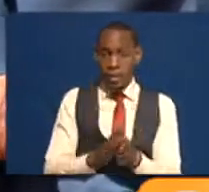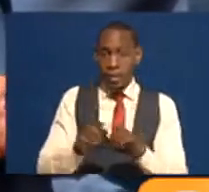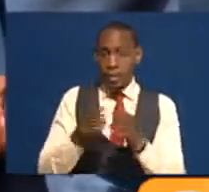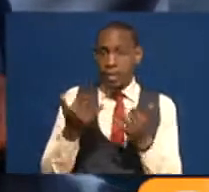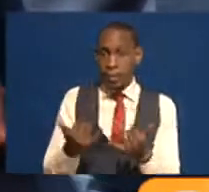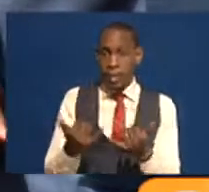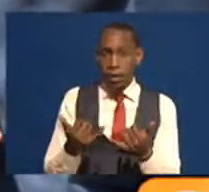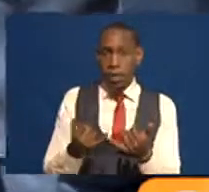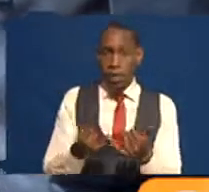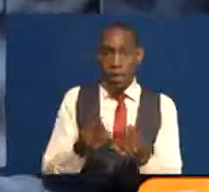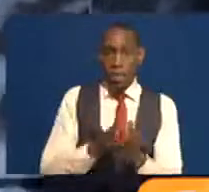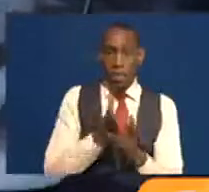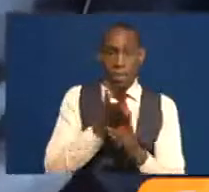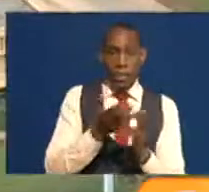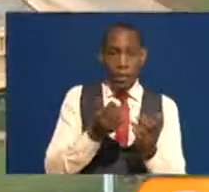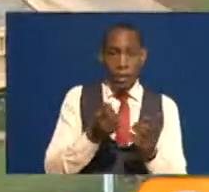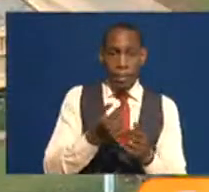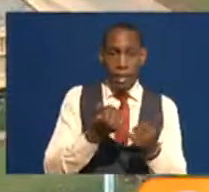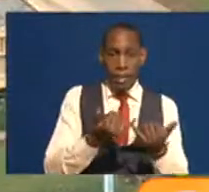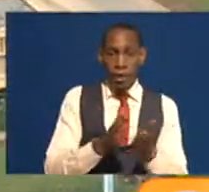now and June this year.